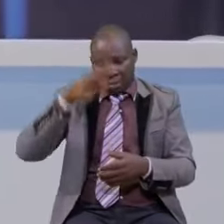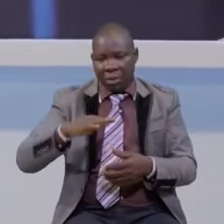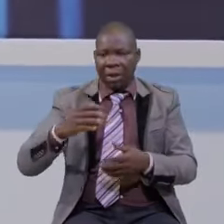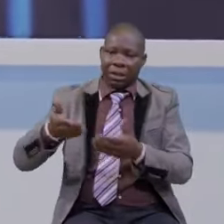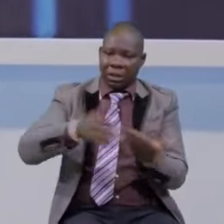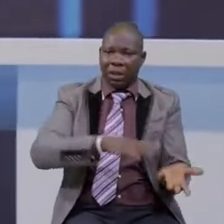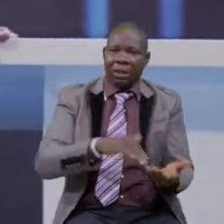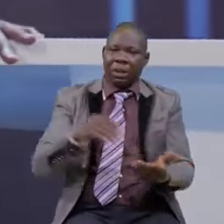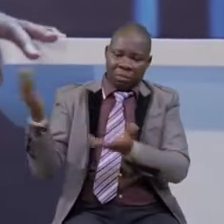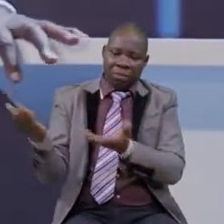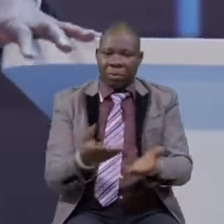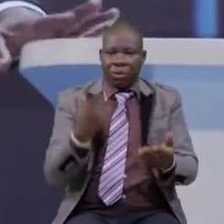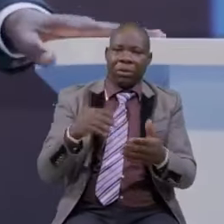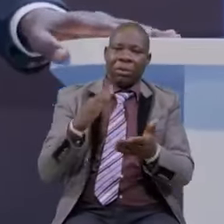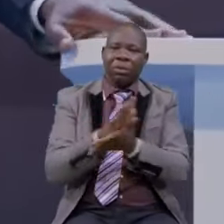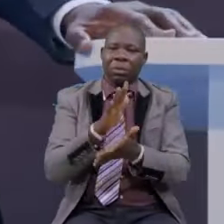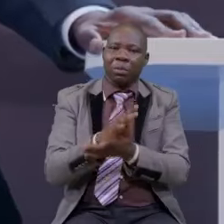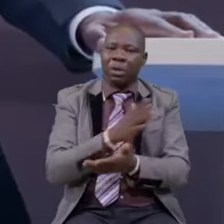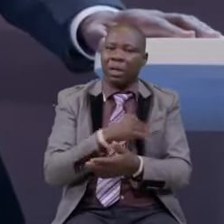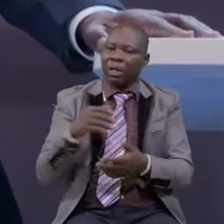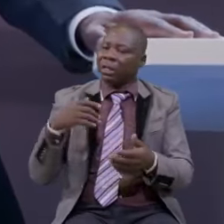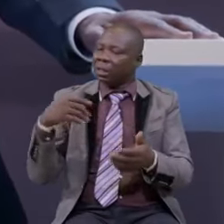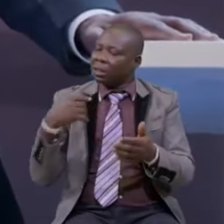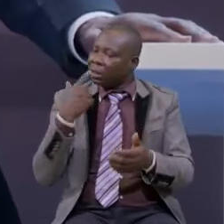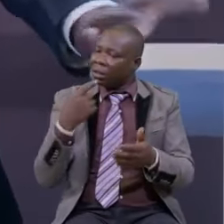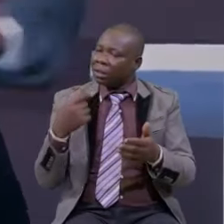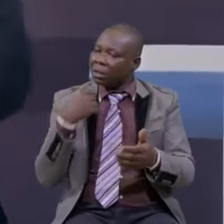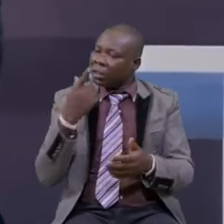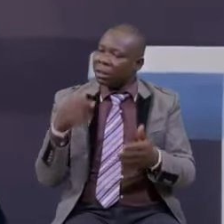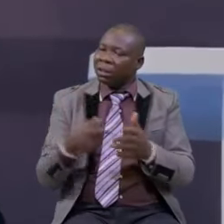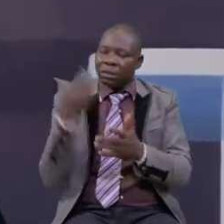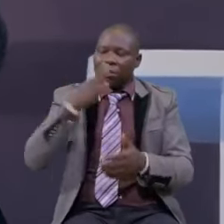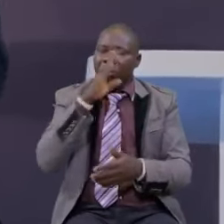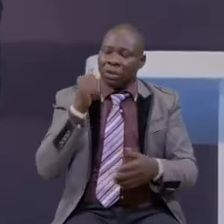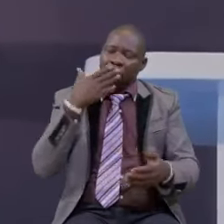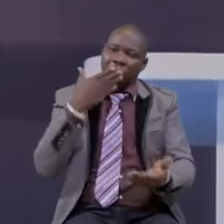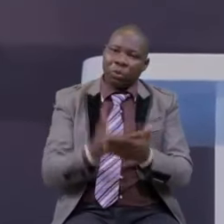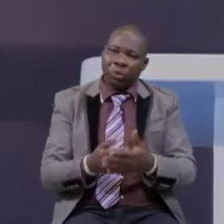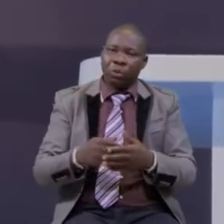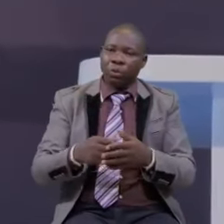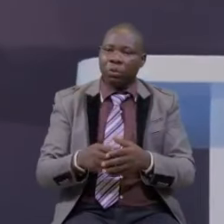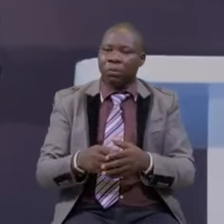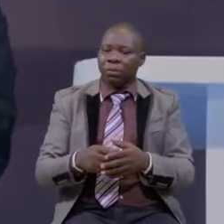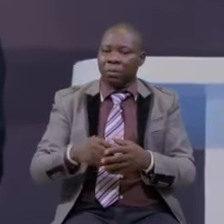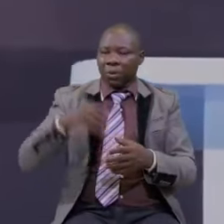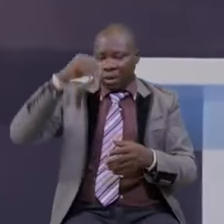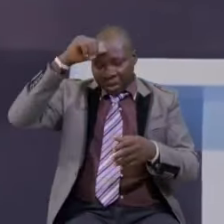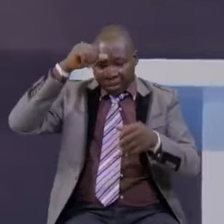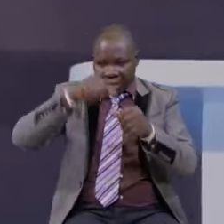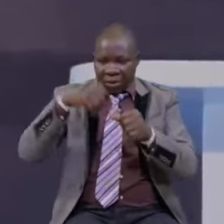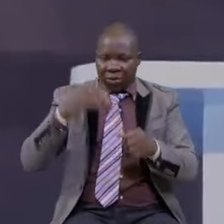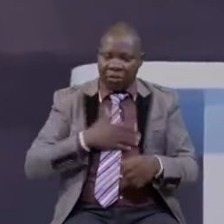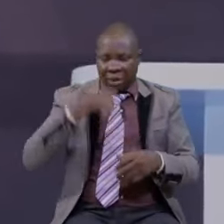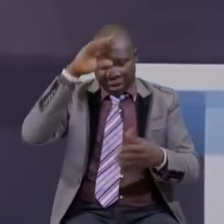she said, this will be a good remembrance of my husband. And she framed it up and